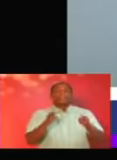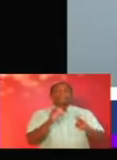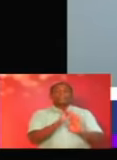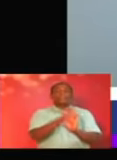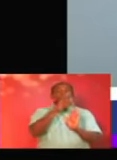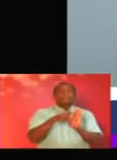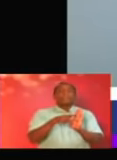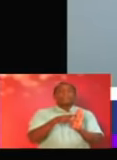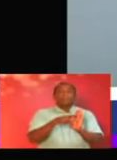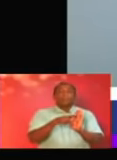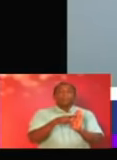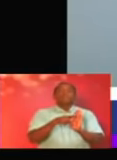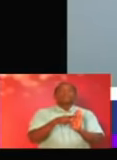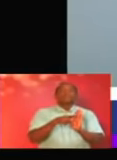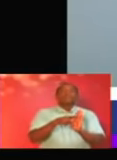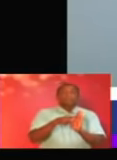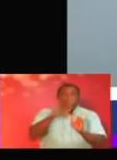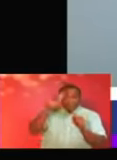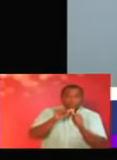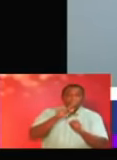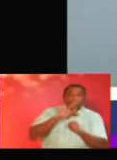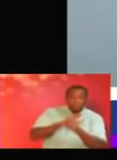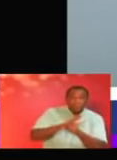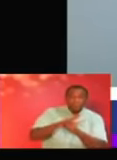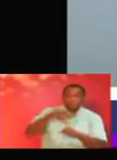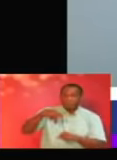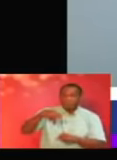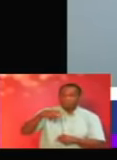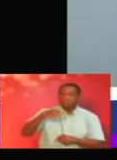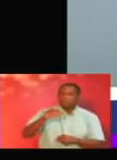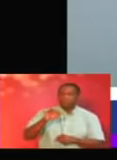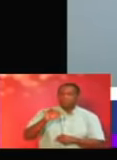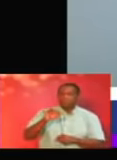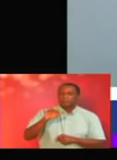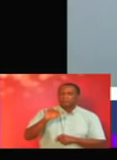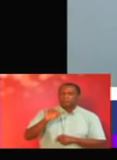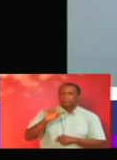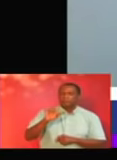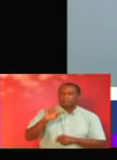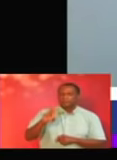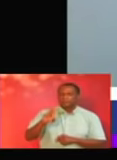Pfizer vaccine that we're going to be giving to children? We're